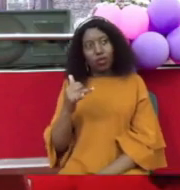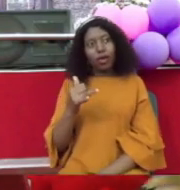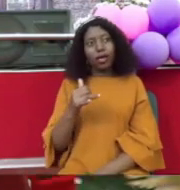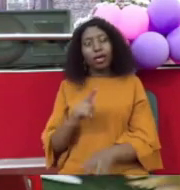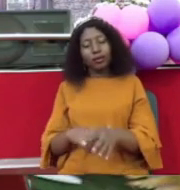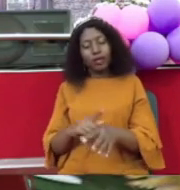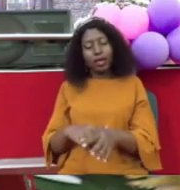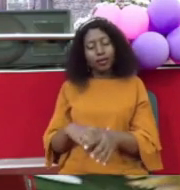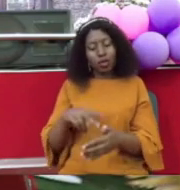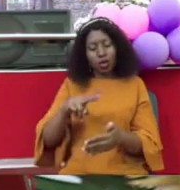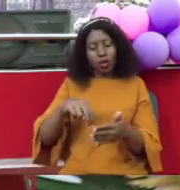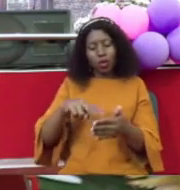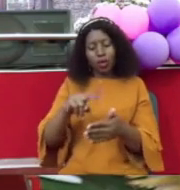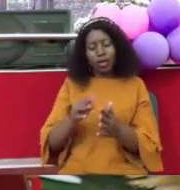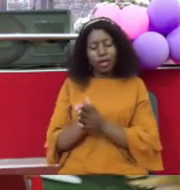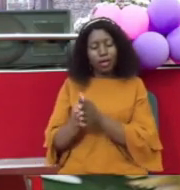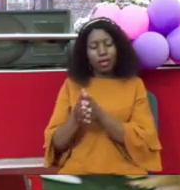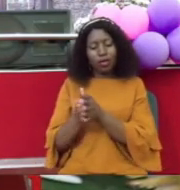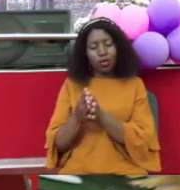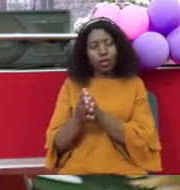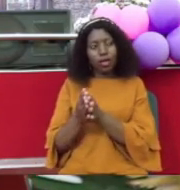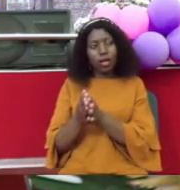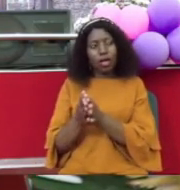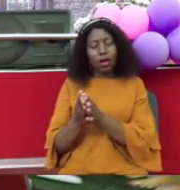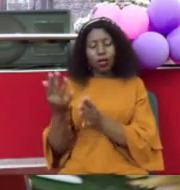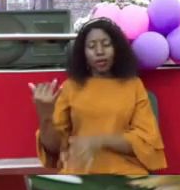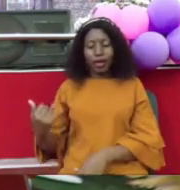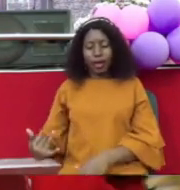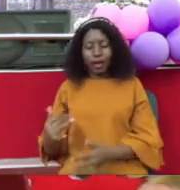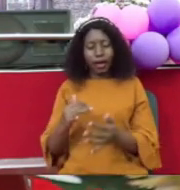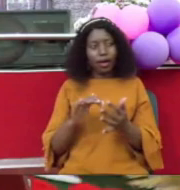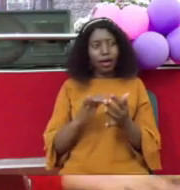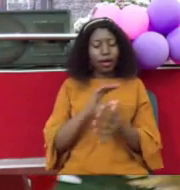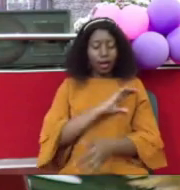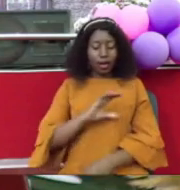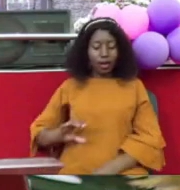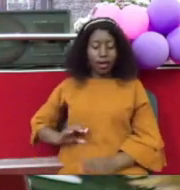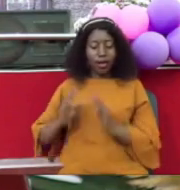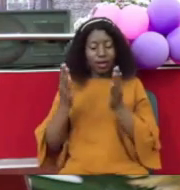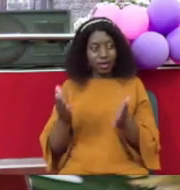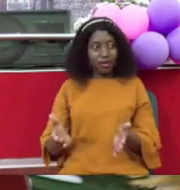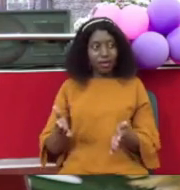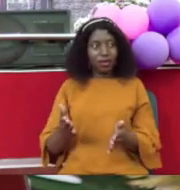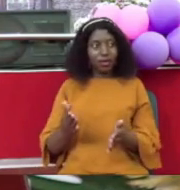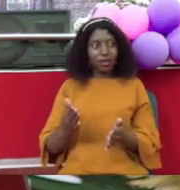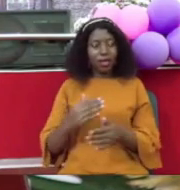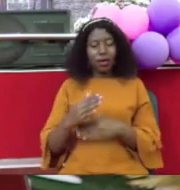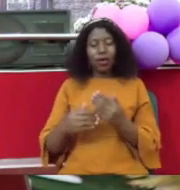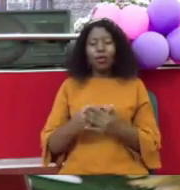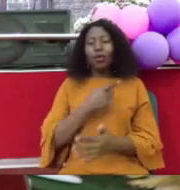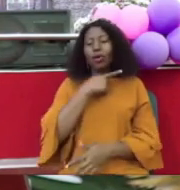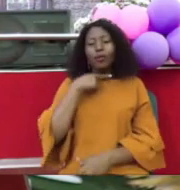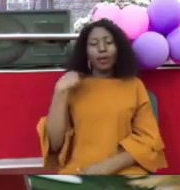early Christians. Ndio maana ukisoma hadithi za wale wa Kristo. They were murdered just for believing what the word says.